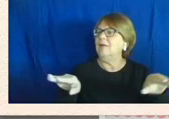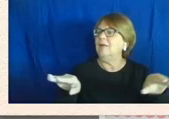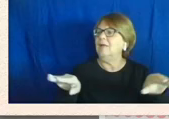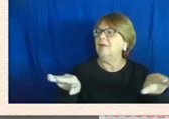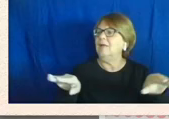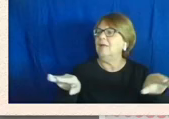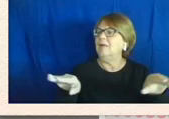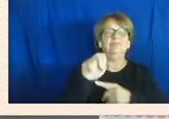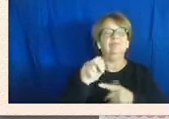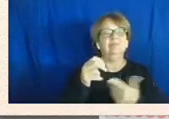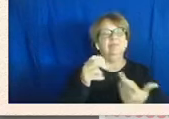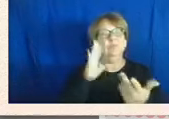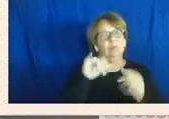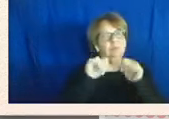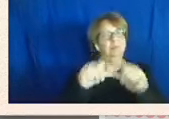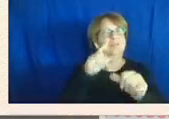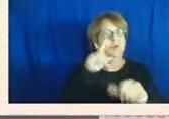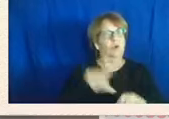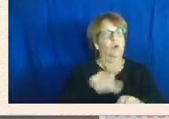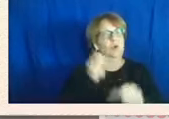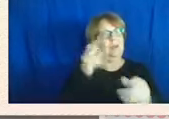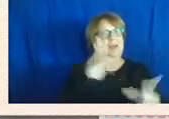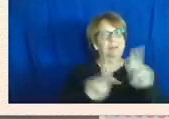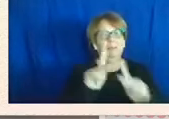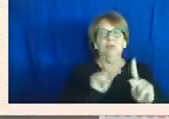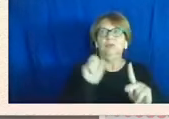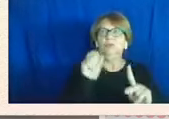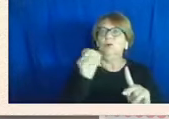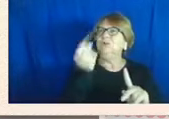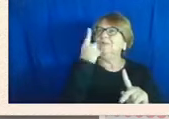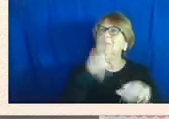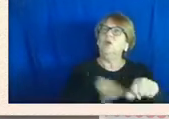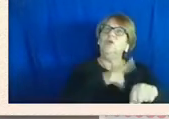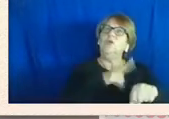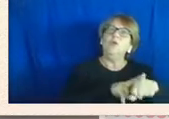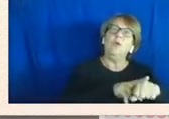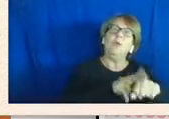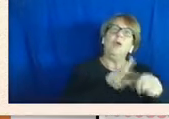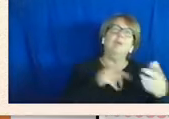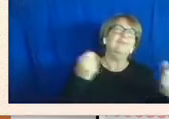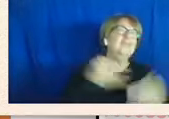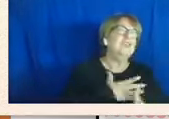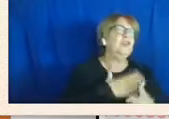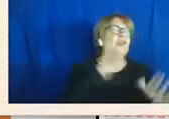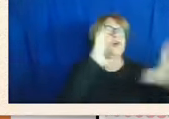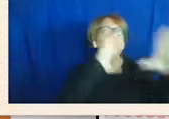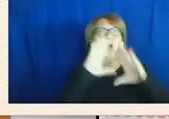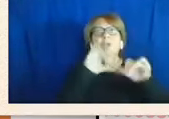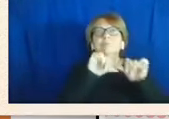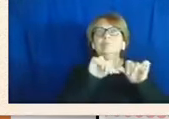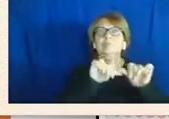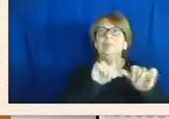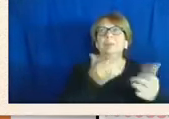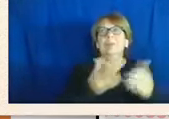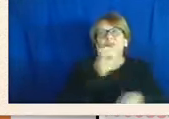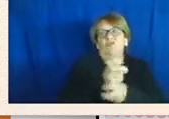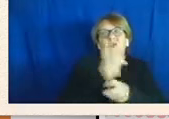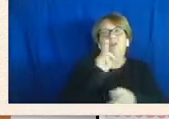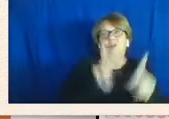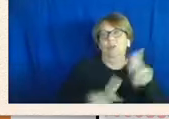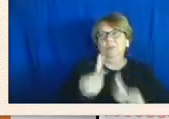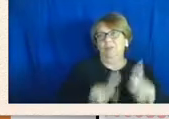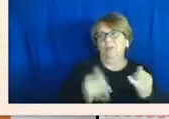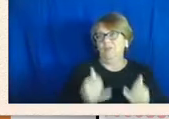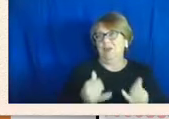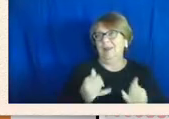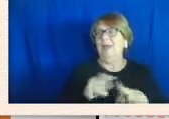So understanding what is normative in terms of a fear or worry persisting may be hard for people right now. But more than a couple of